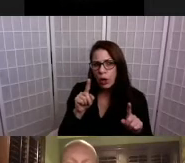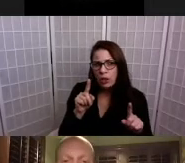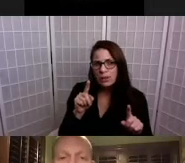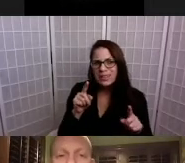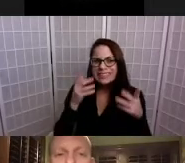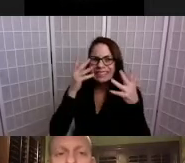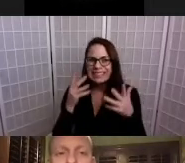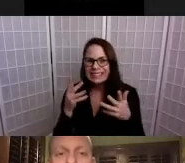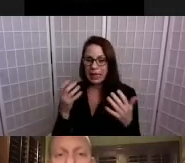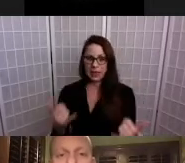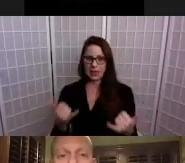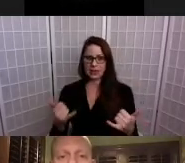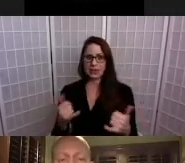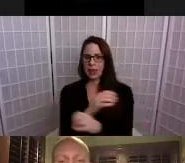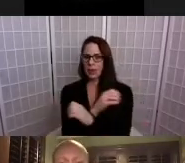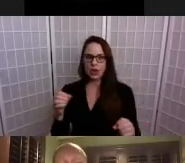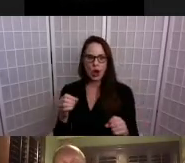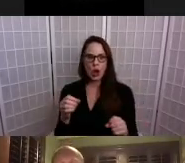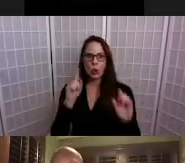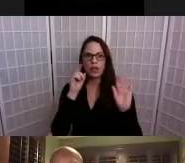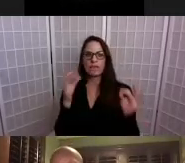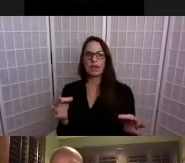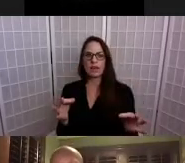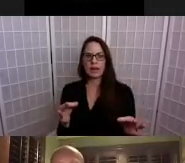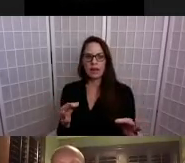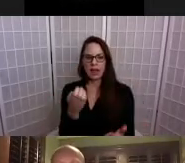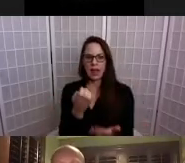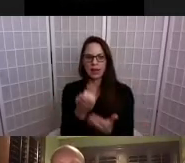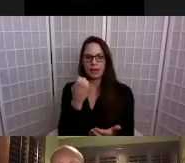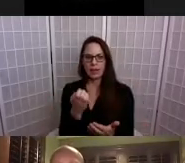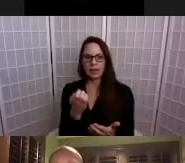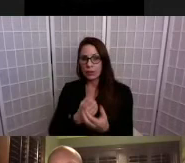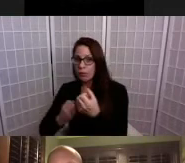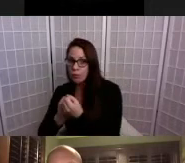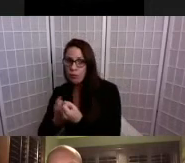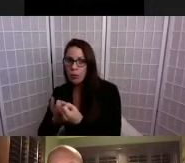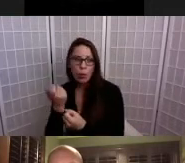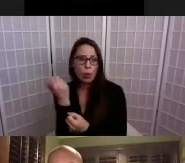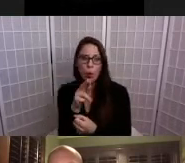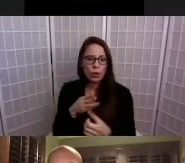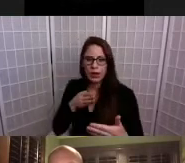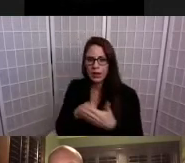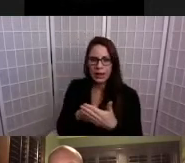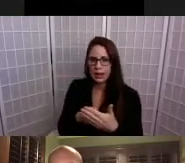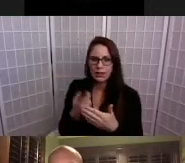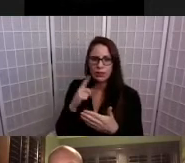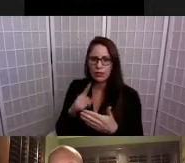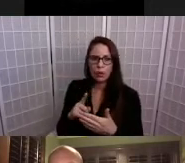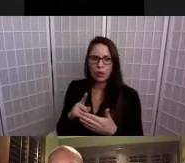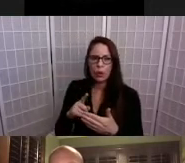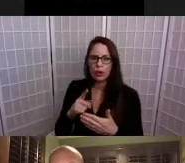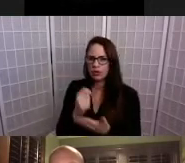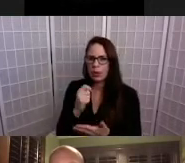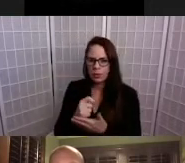still no definitive evidence for or against the use of stem cells for treatment of upper extremity conditions at